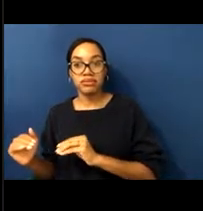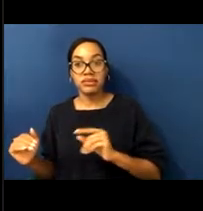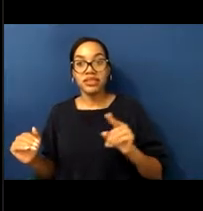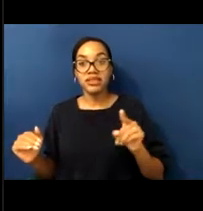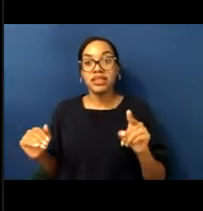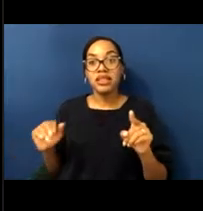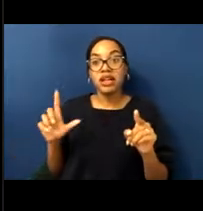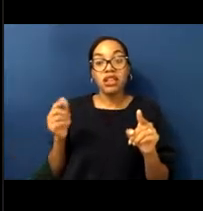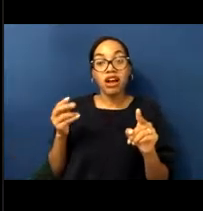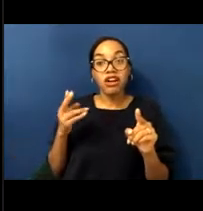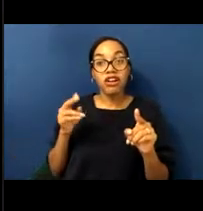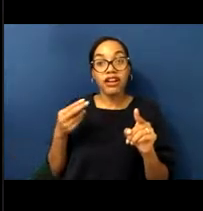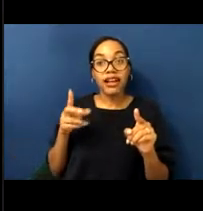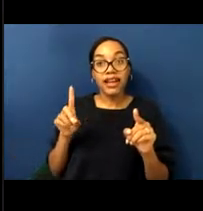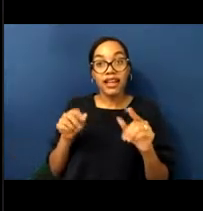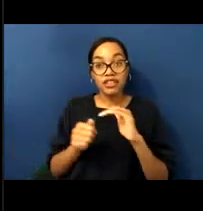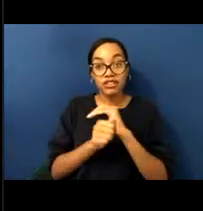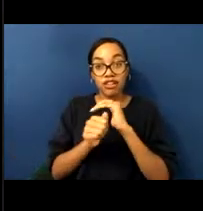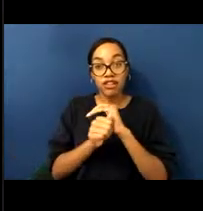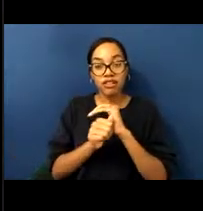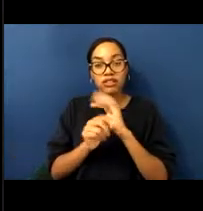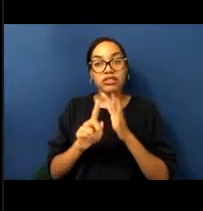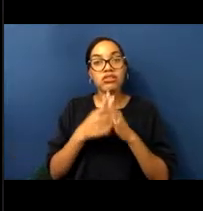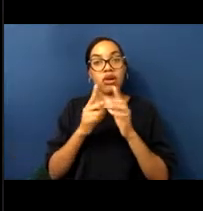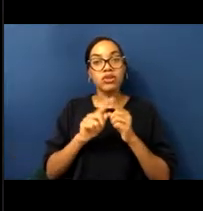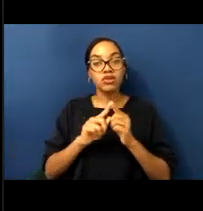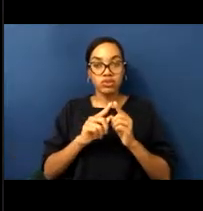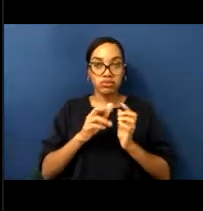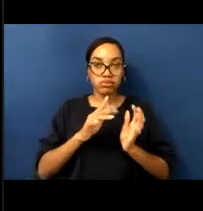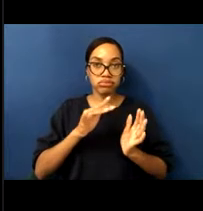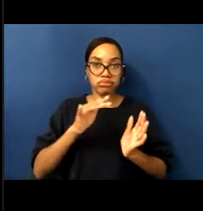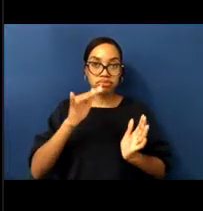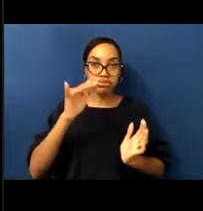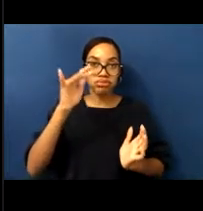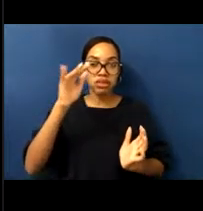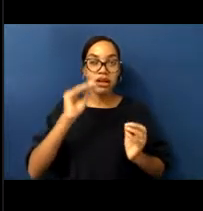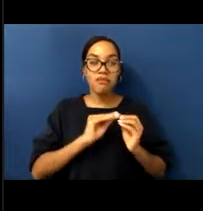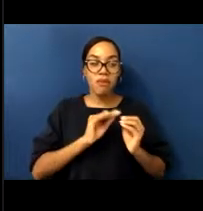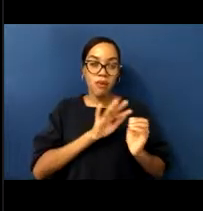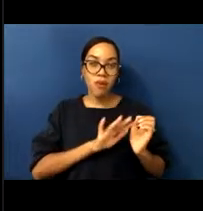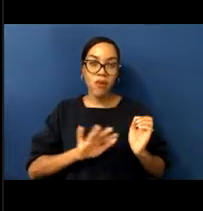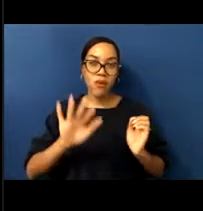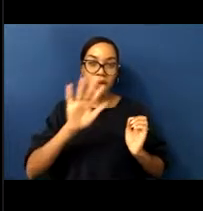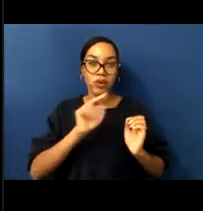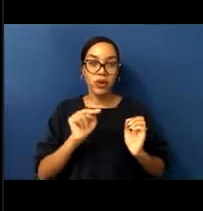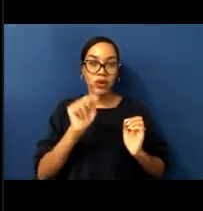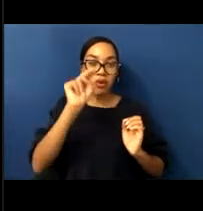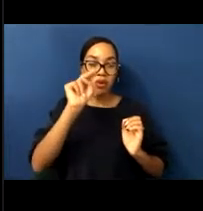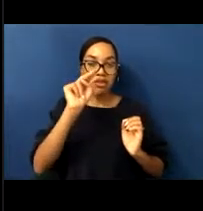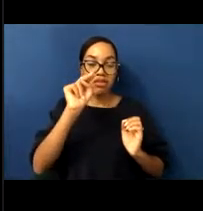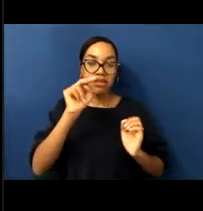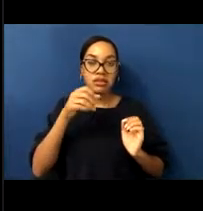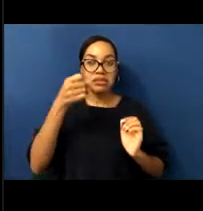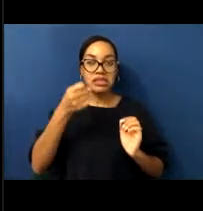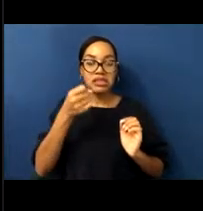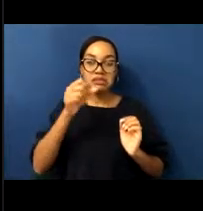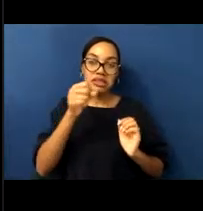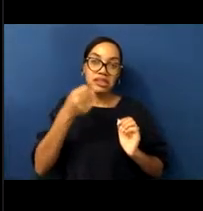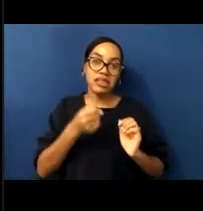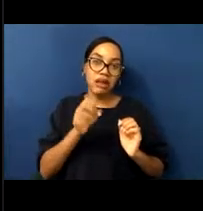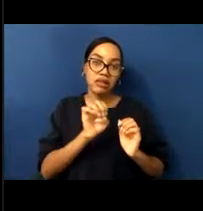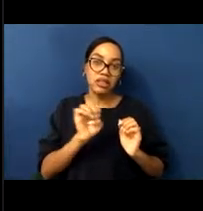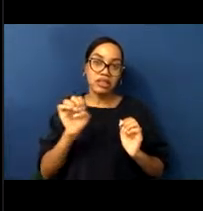be starting to expand their nesting grounds further north along the southeast coast of the United States. So what